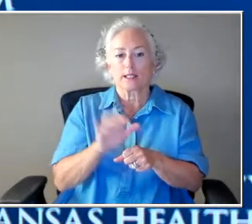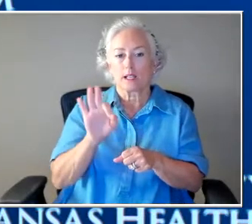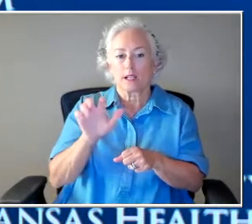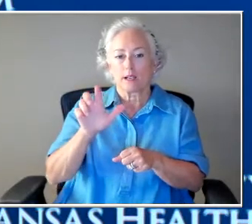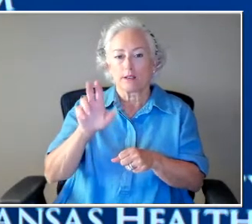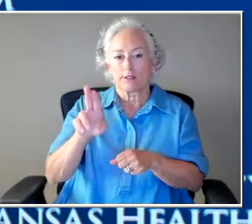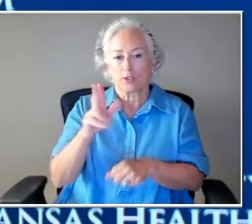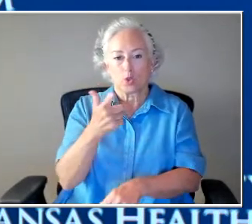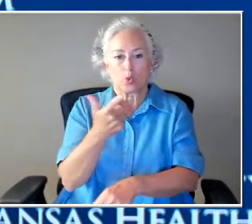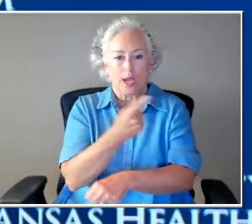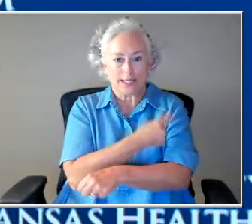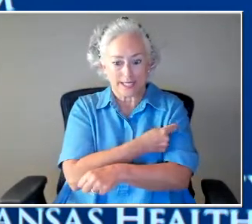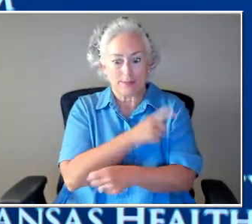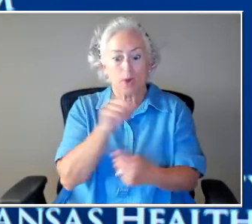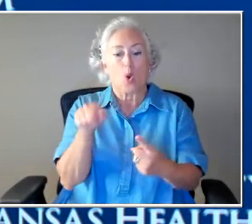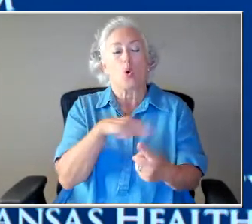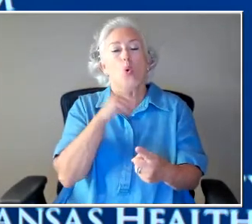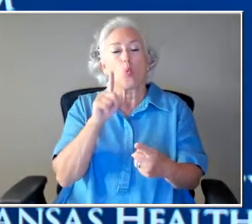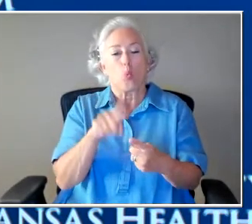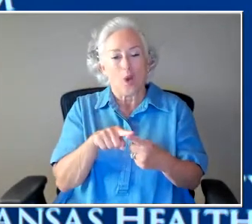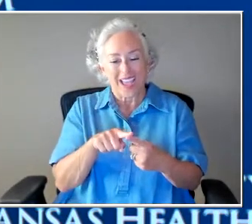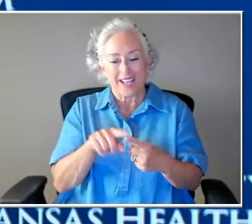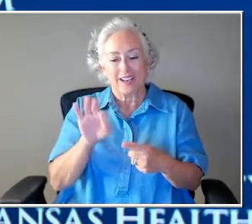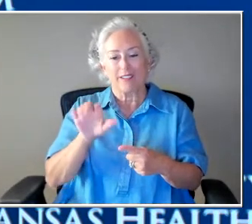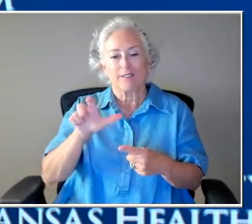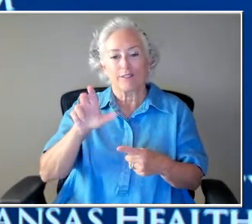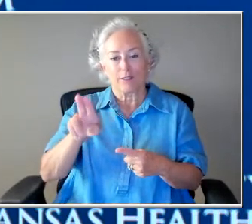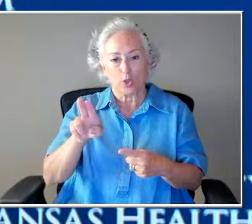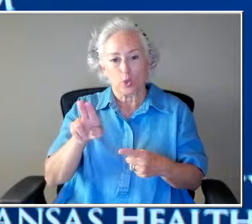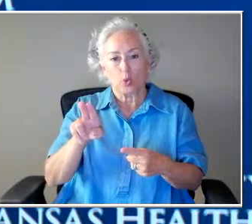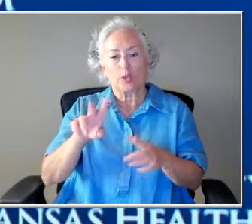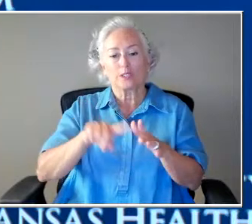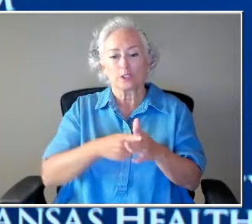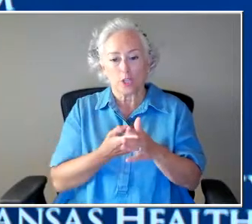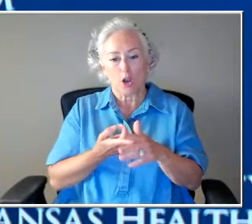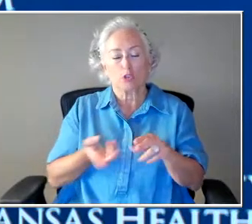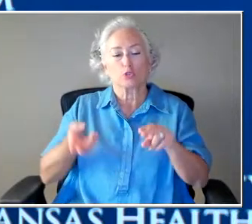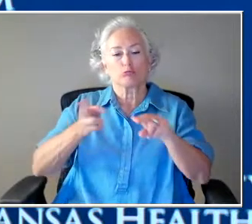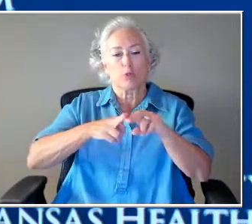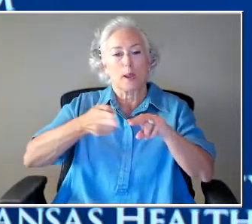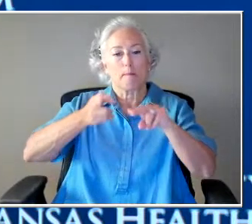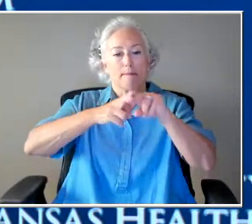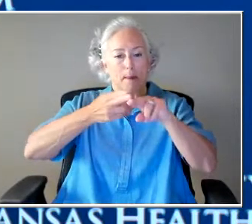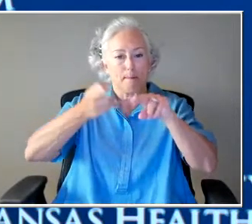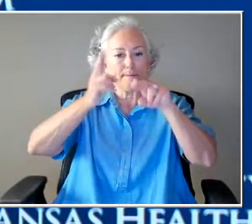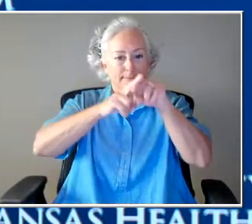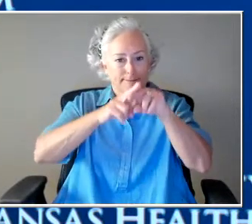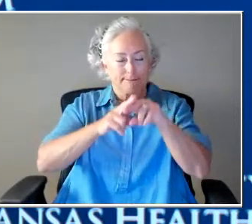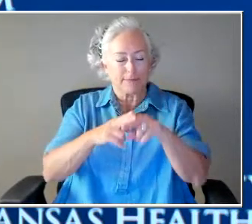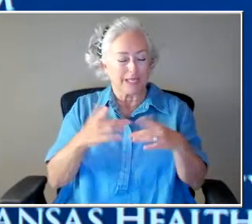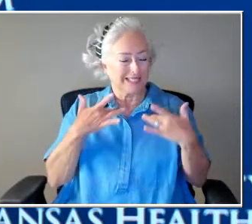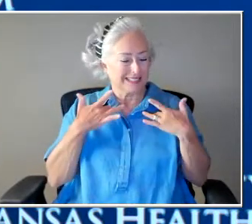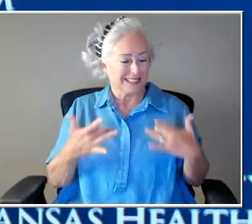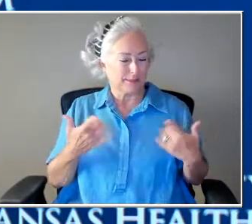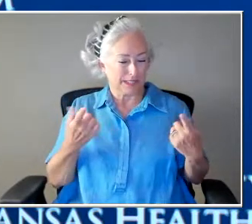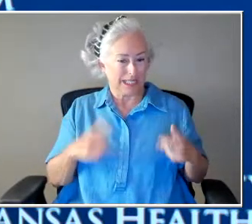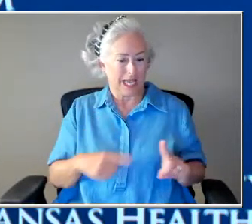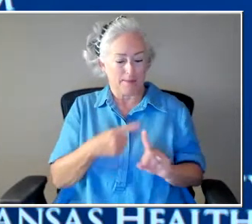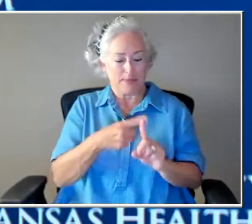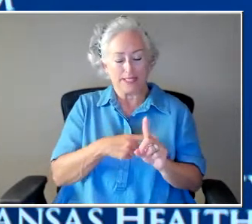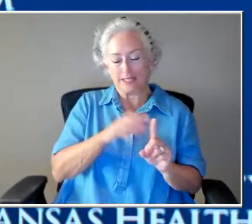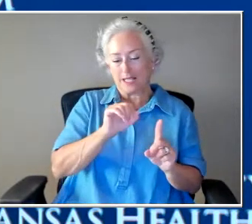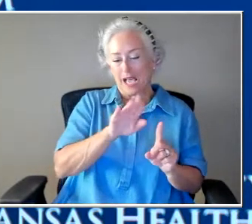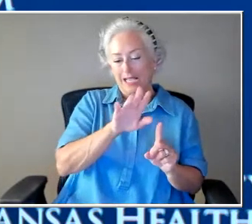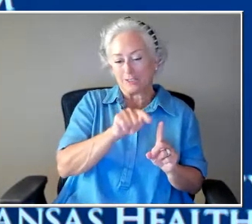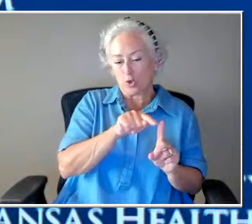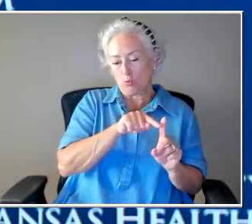activity increases in the United States, because we know it typically goes from October through April. So you want to make sure you get that